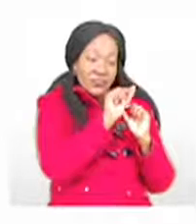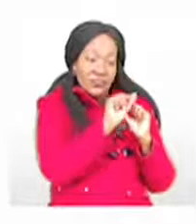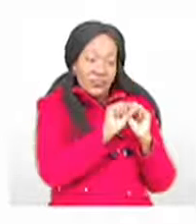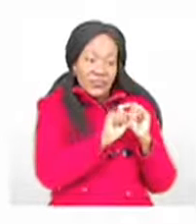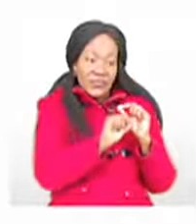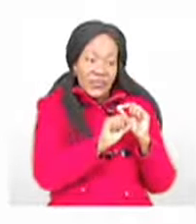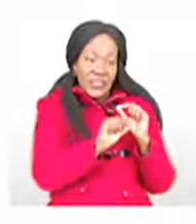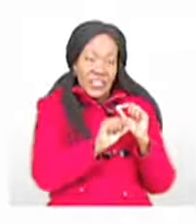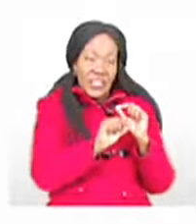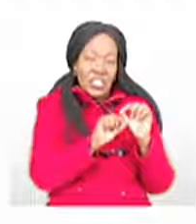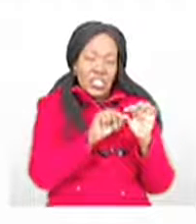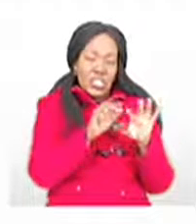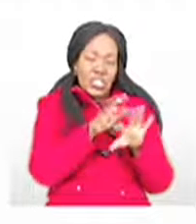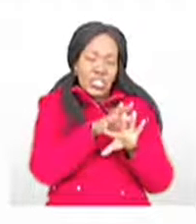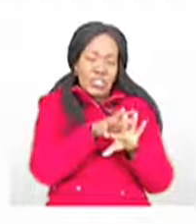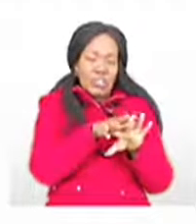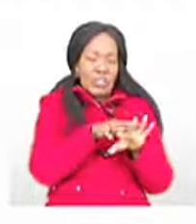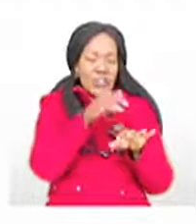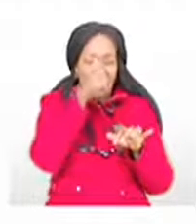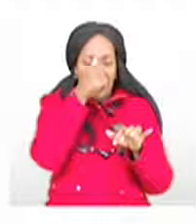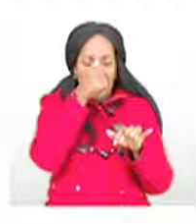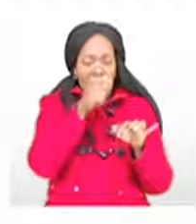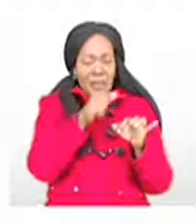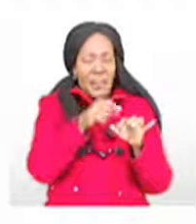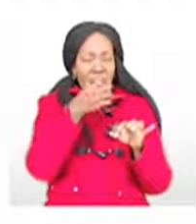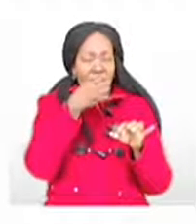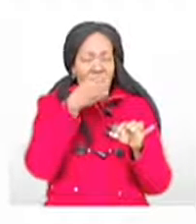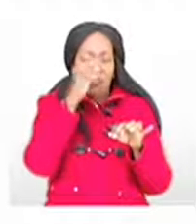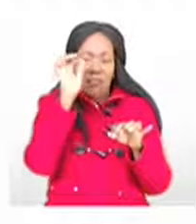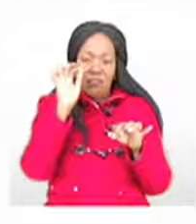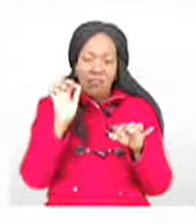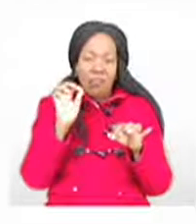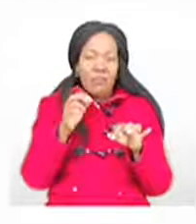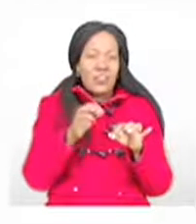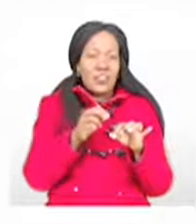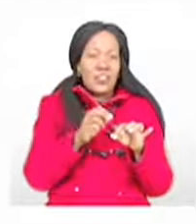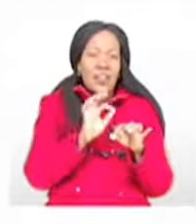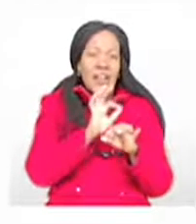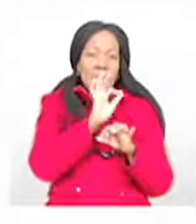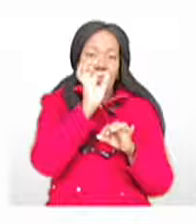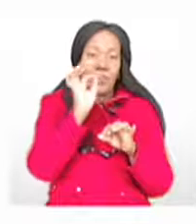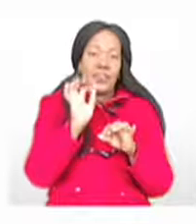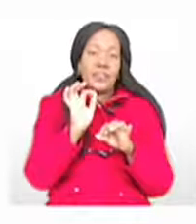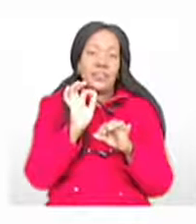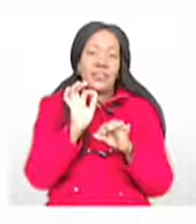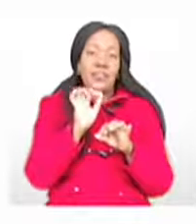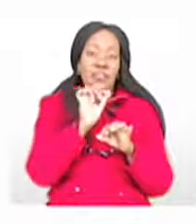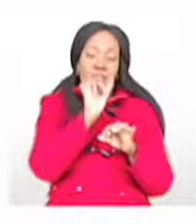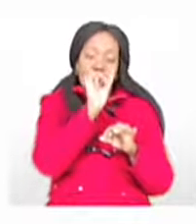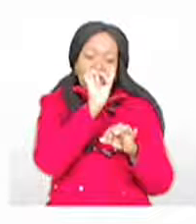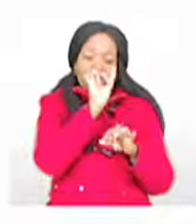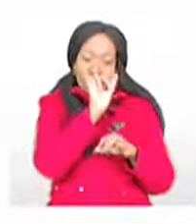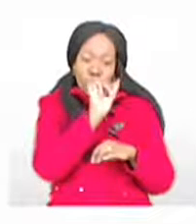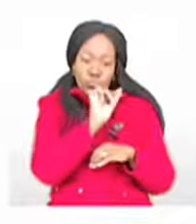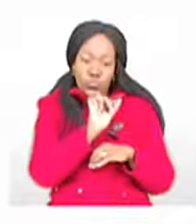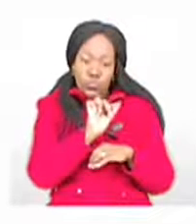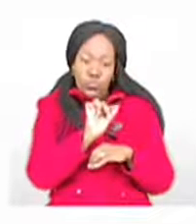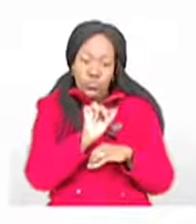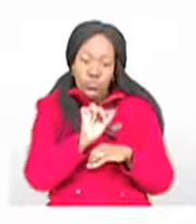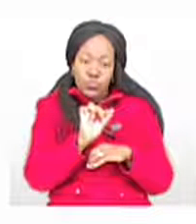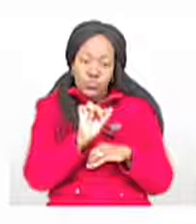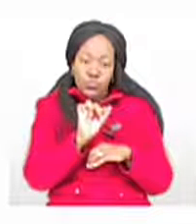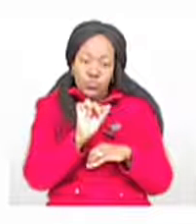but neatly. Remember to go nicely on the curves